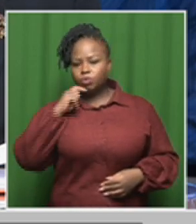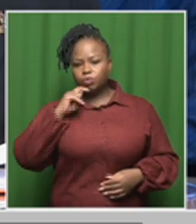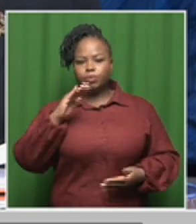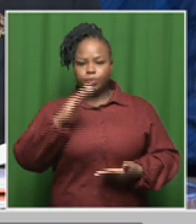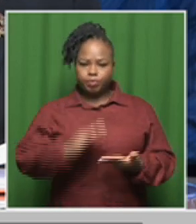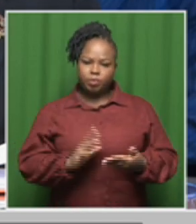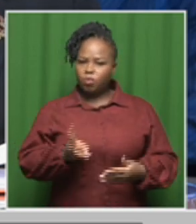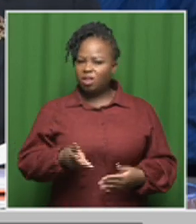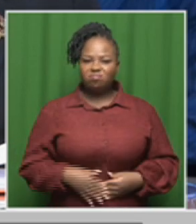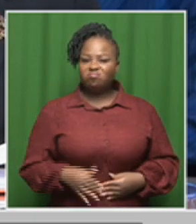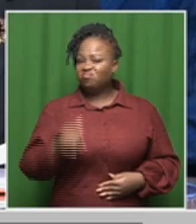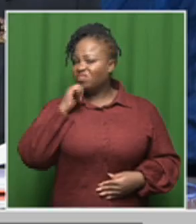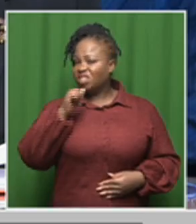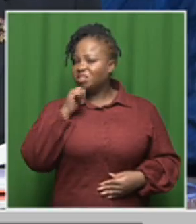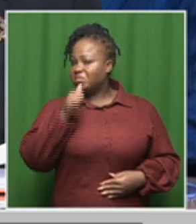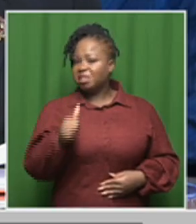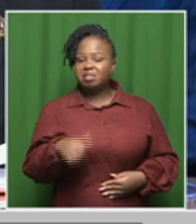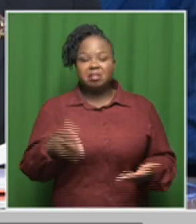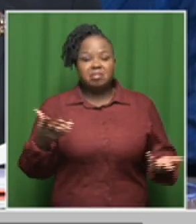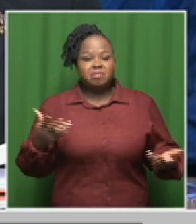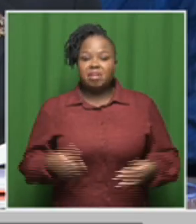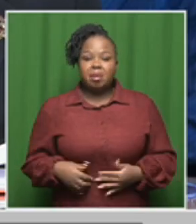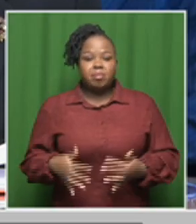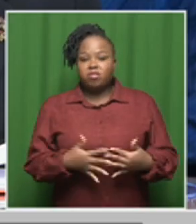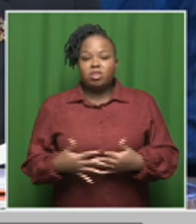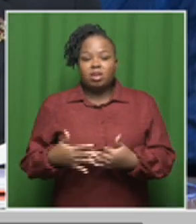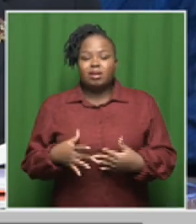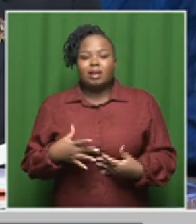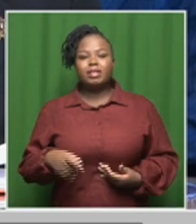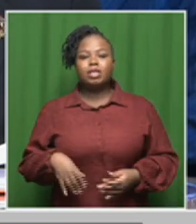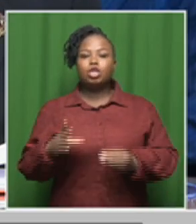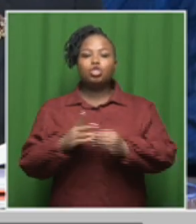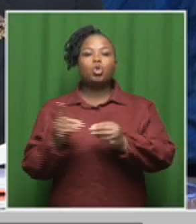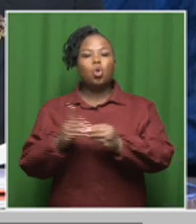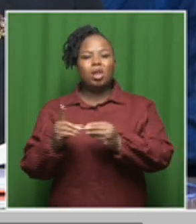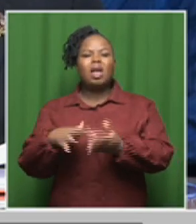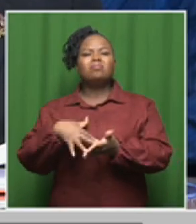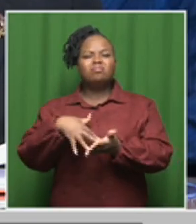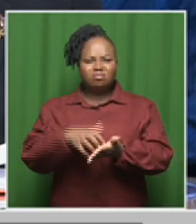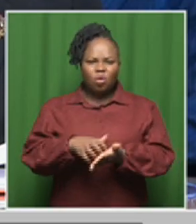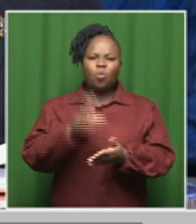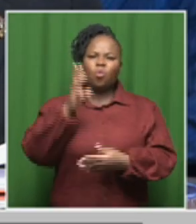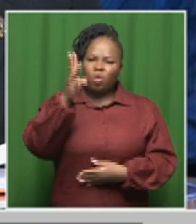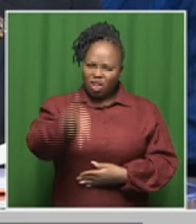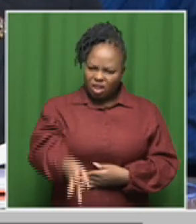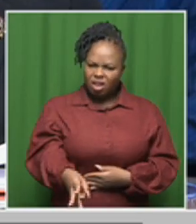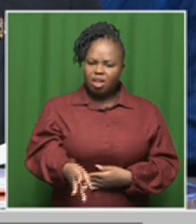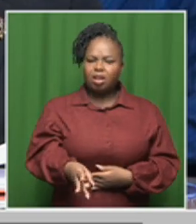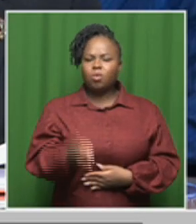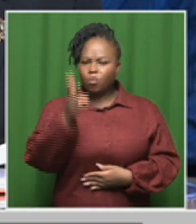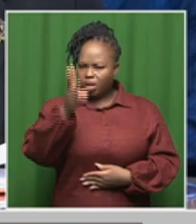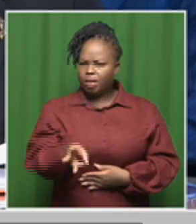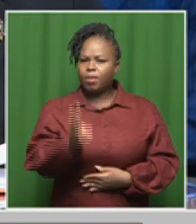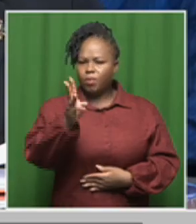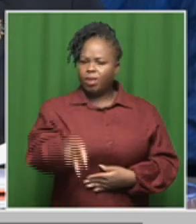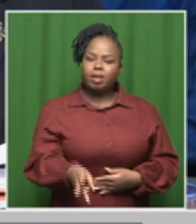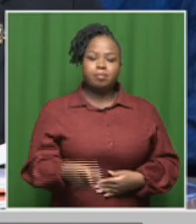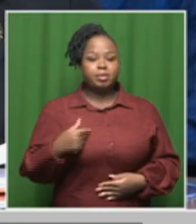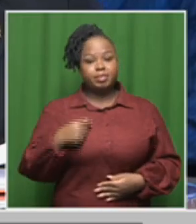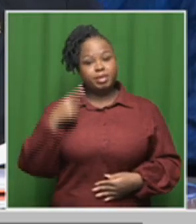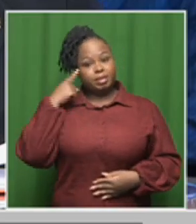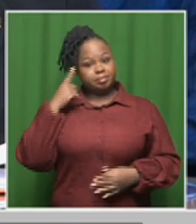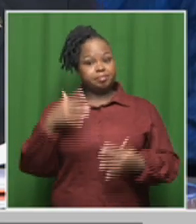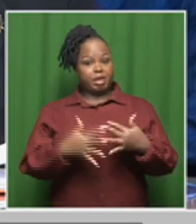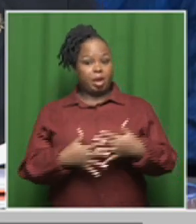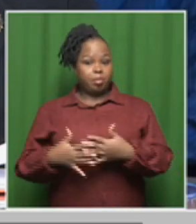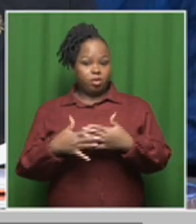reduced, whether America like it or not. Therefore, the dominance of the dollar will be reduced at some point in time. And I think